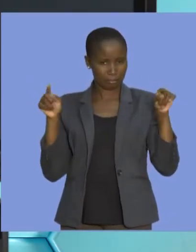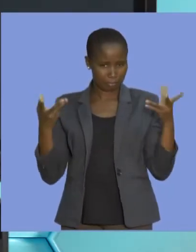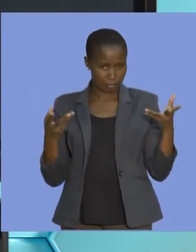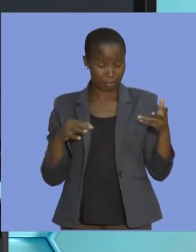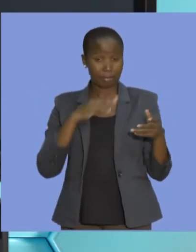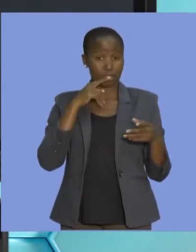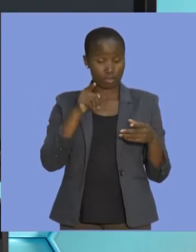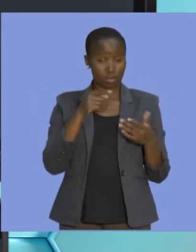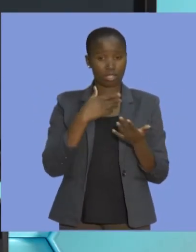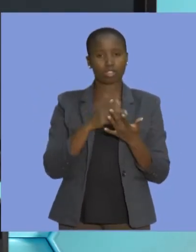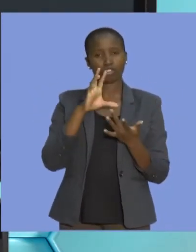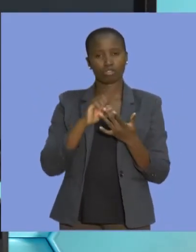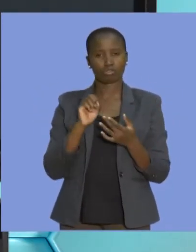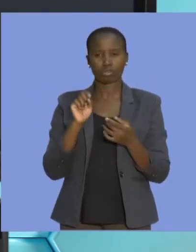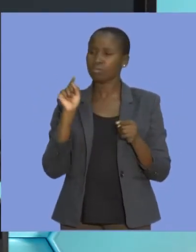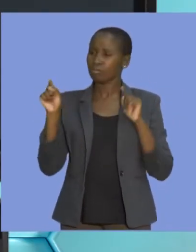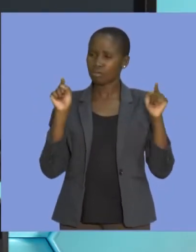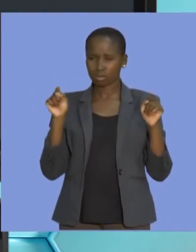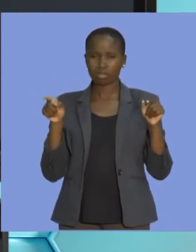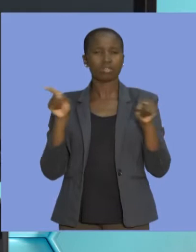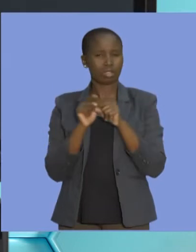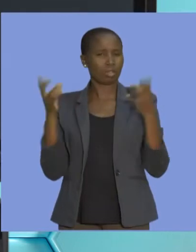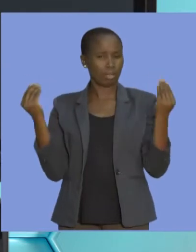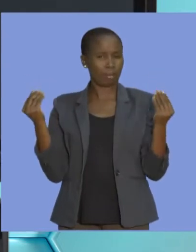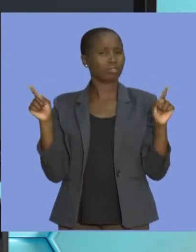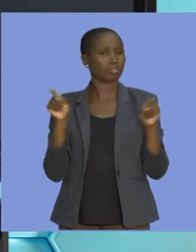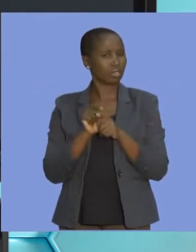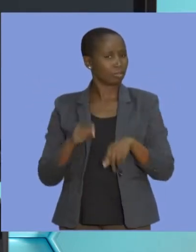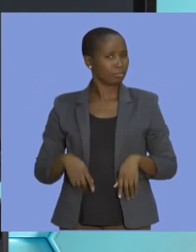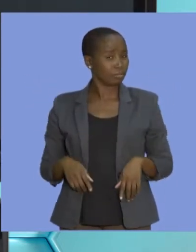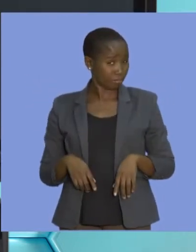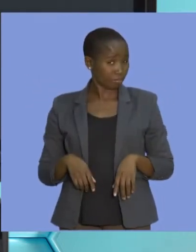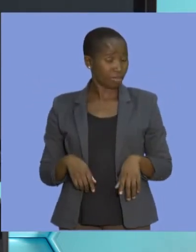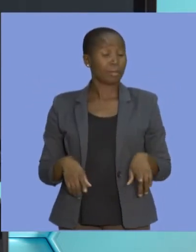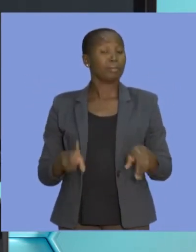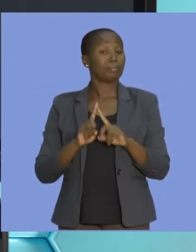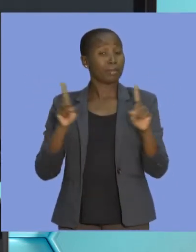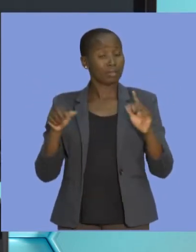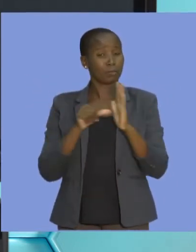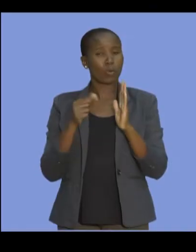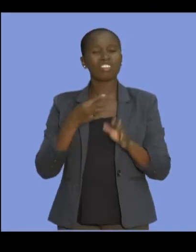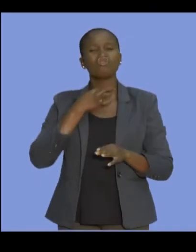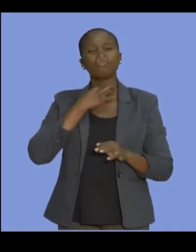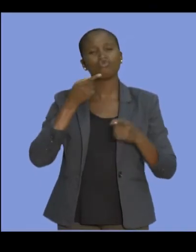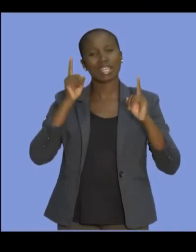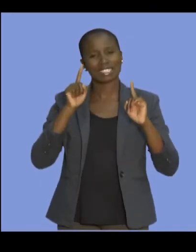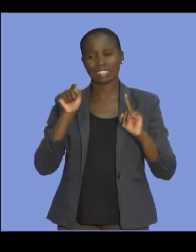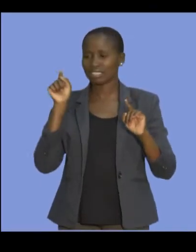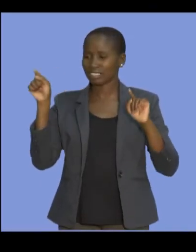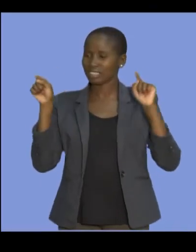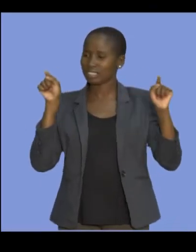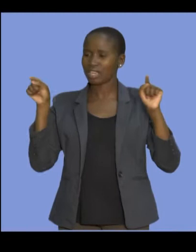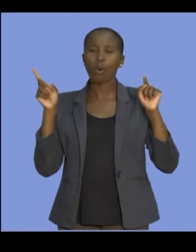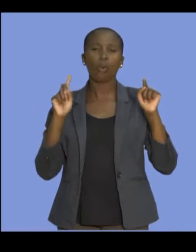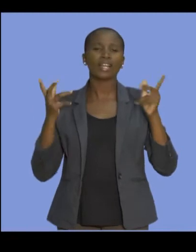two? They give same return, but what about the risk for each of the organization, of the